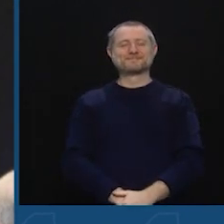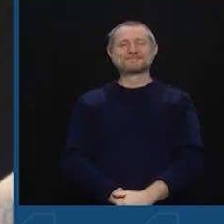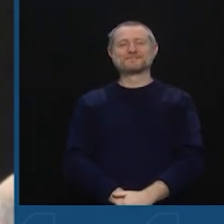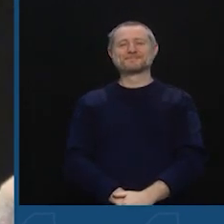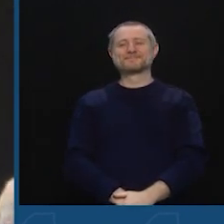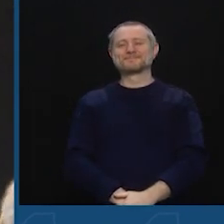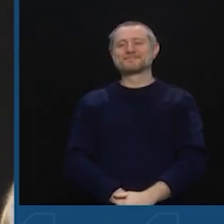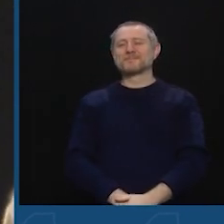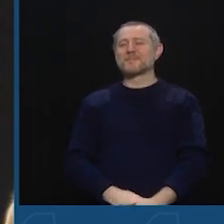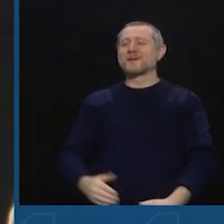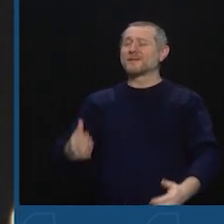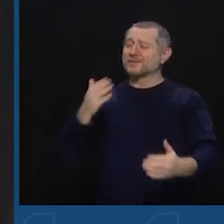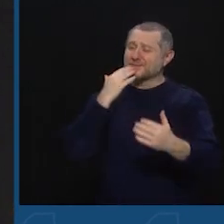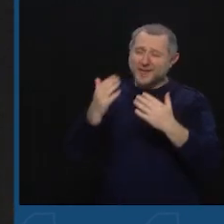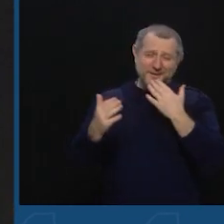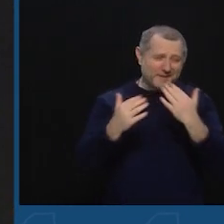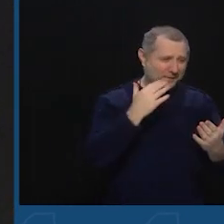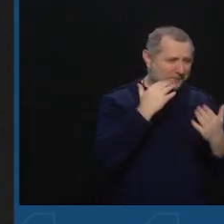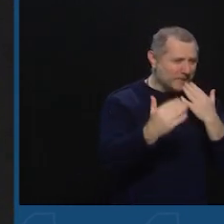Thank you.